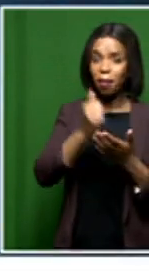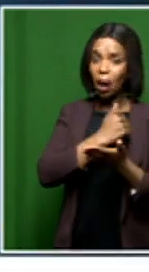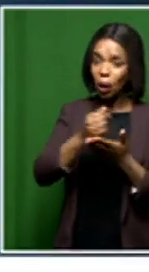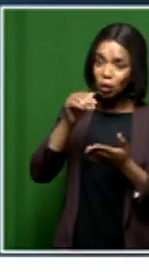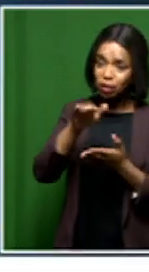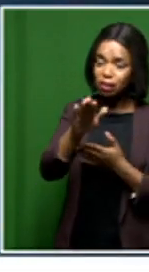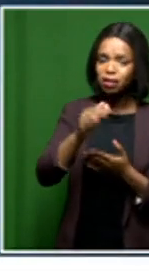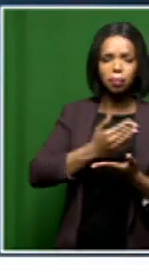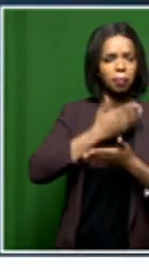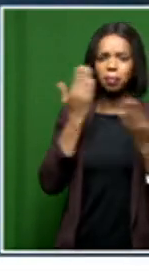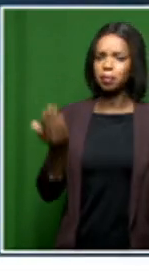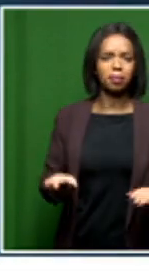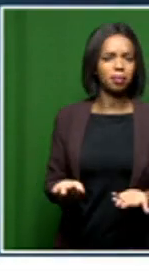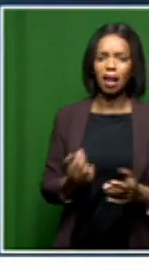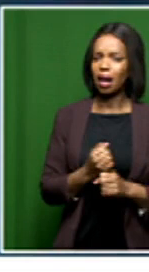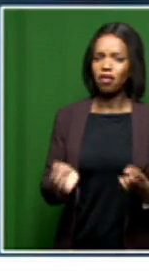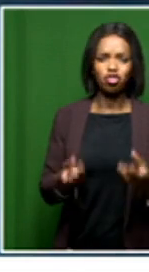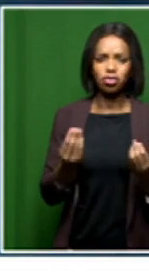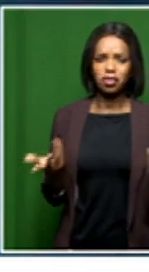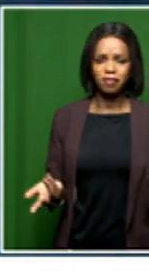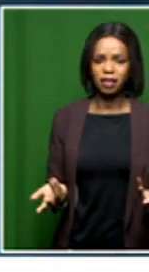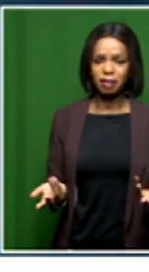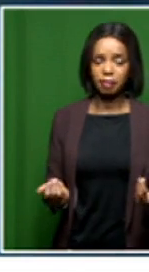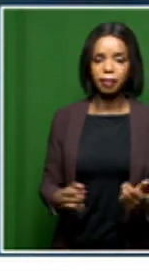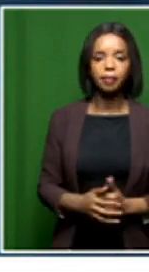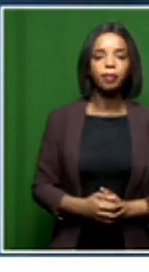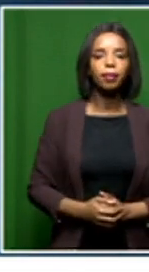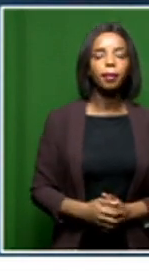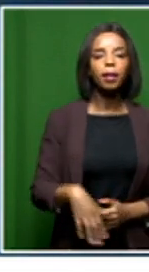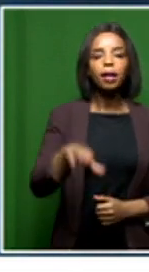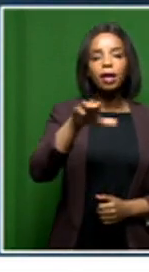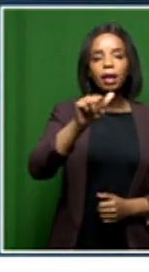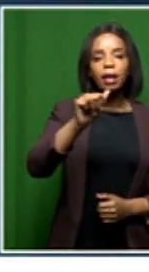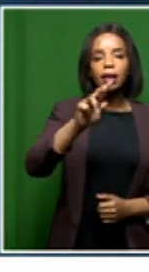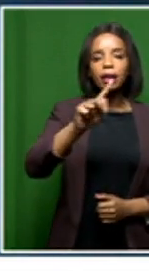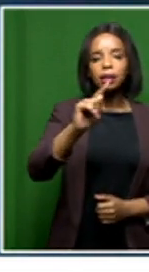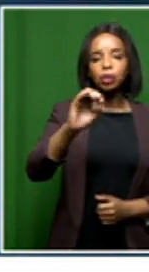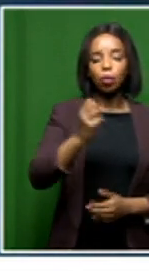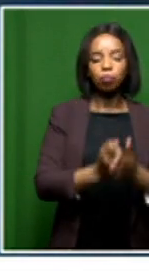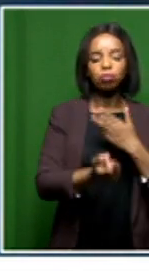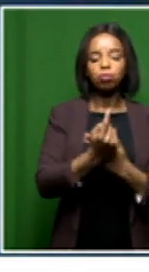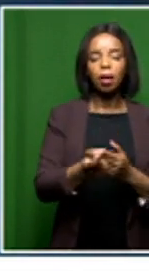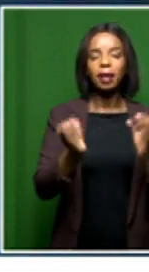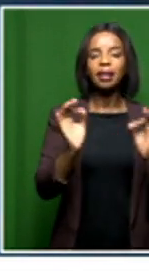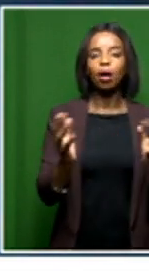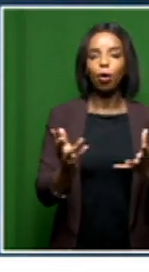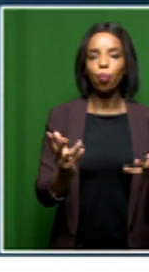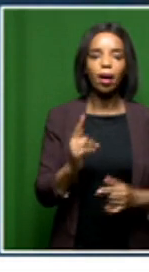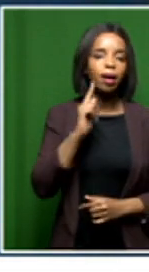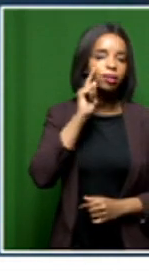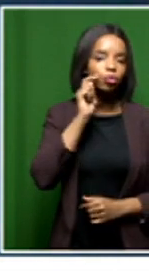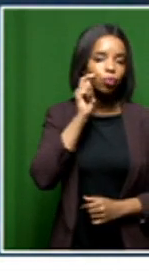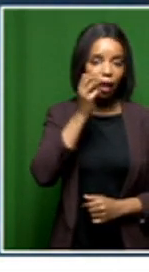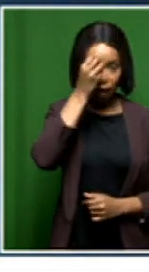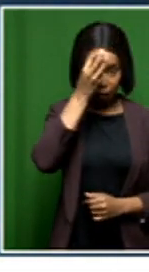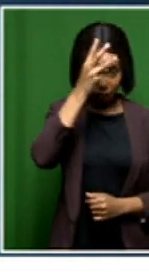As I've indicated, Leanne, AARTO has been operational in two jurisdictions, that is Tshwane and Joburg. And the evidence that we have with us,